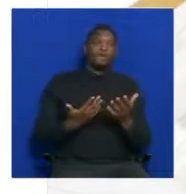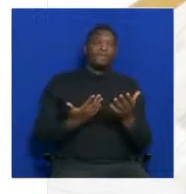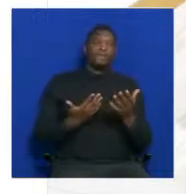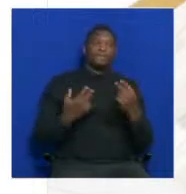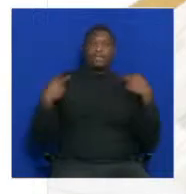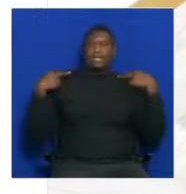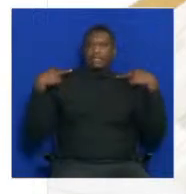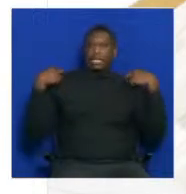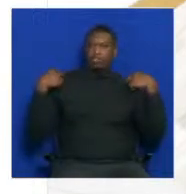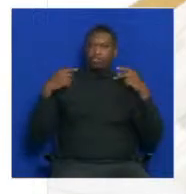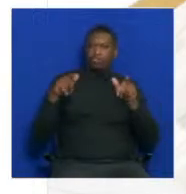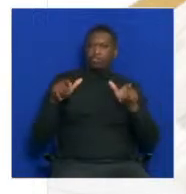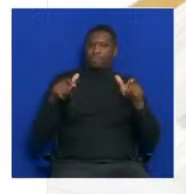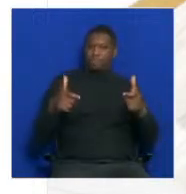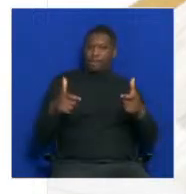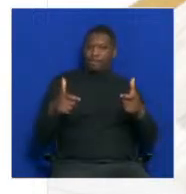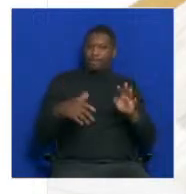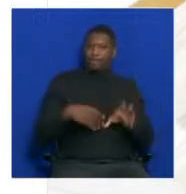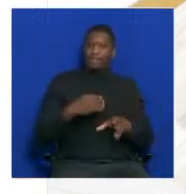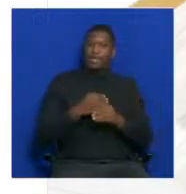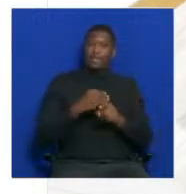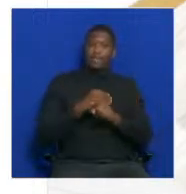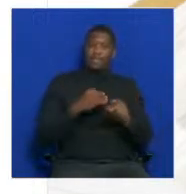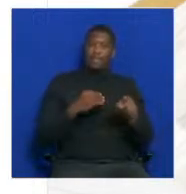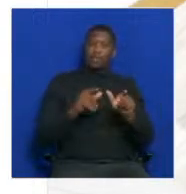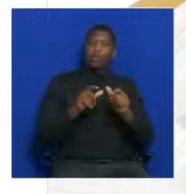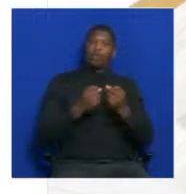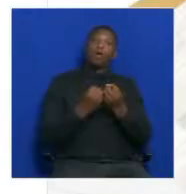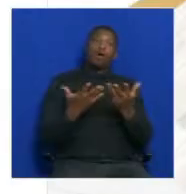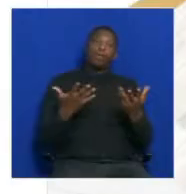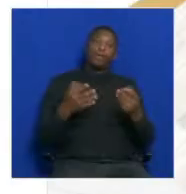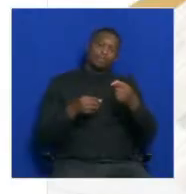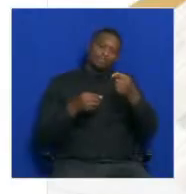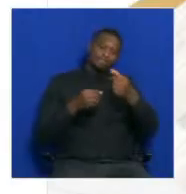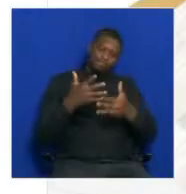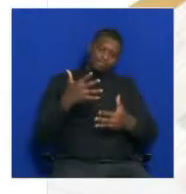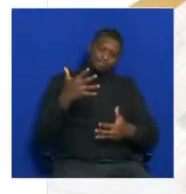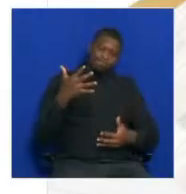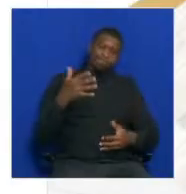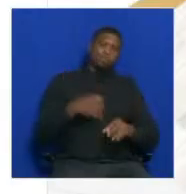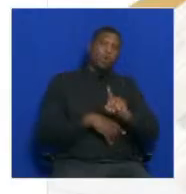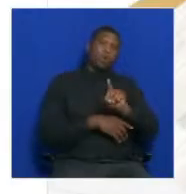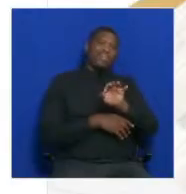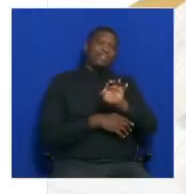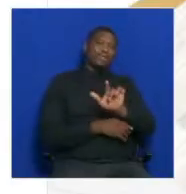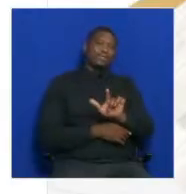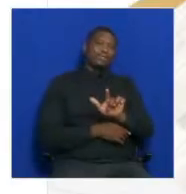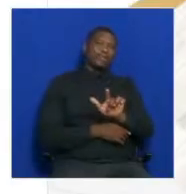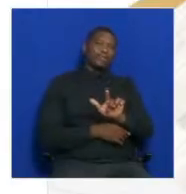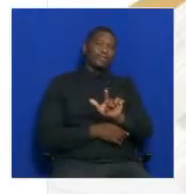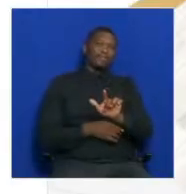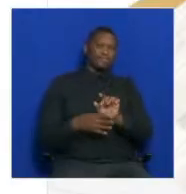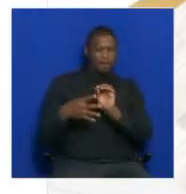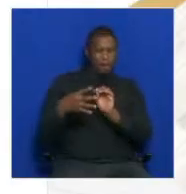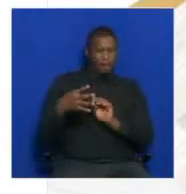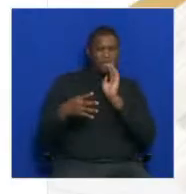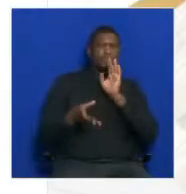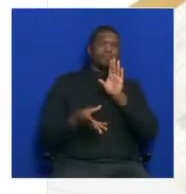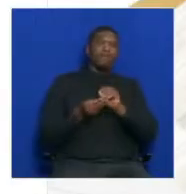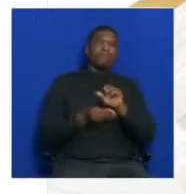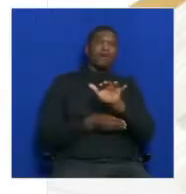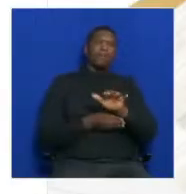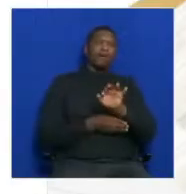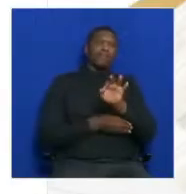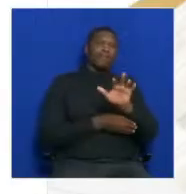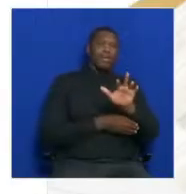matters are 137 in number, which represent 88% of matters that